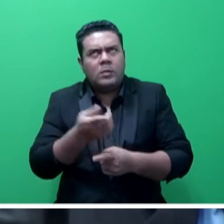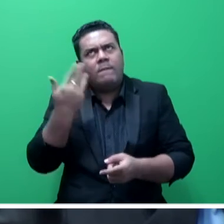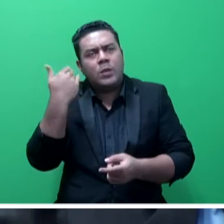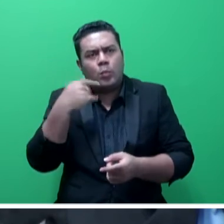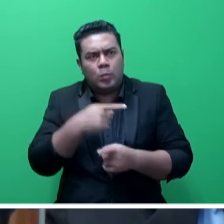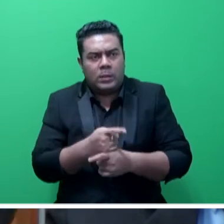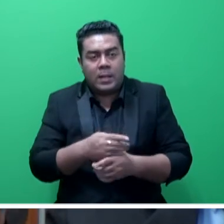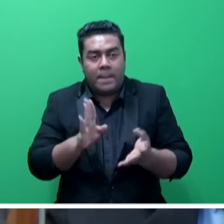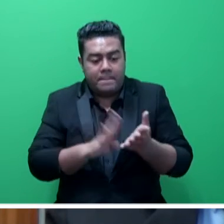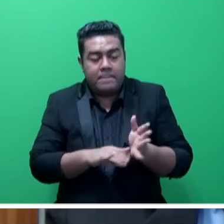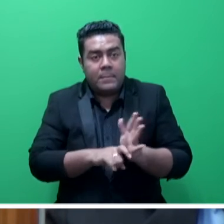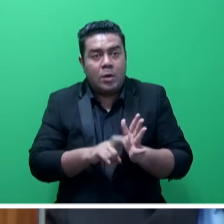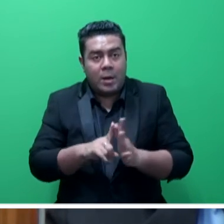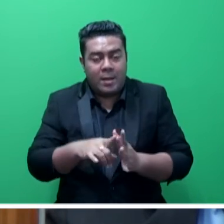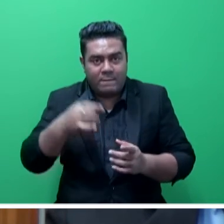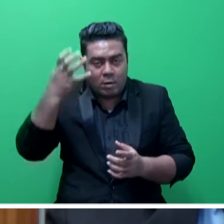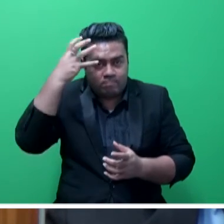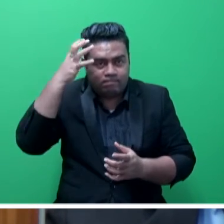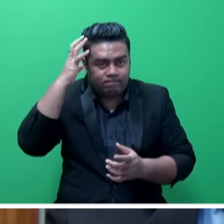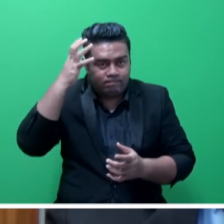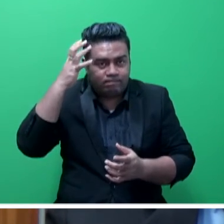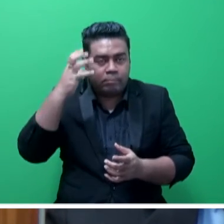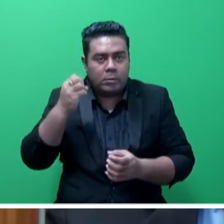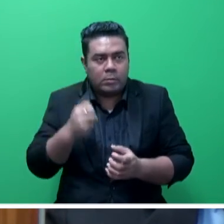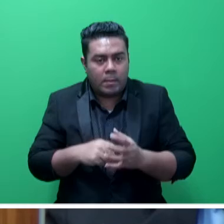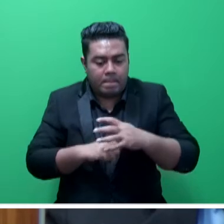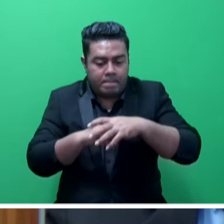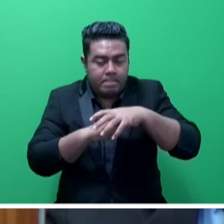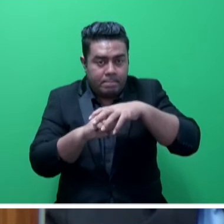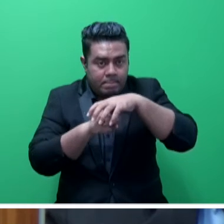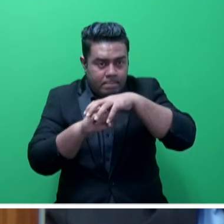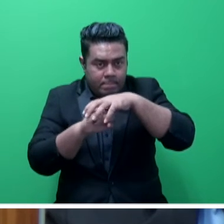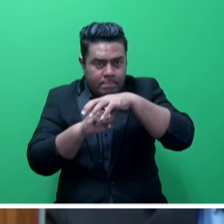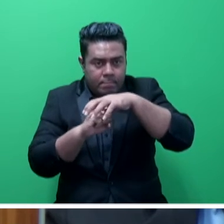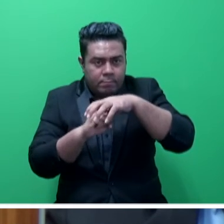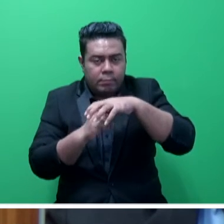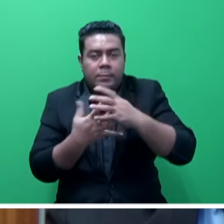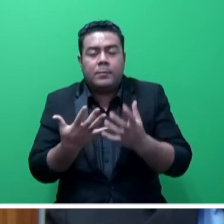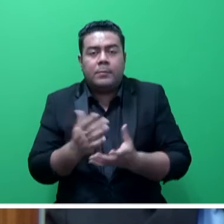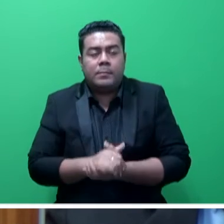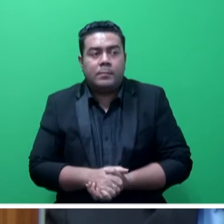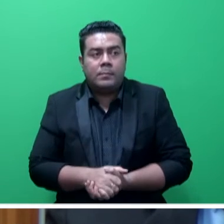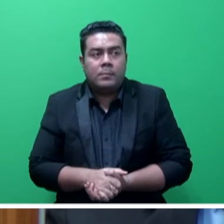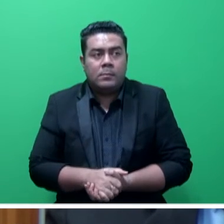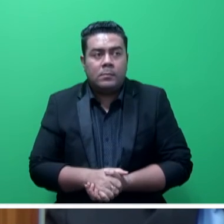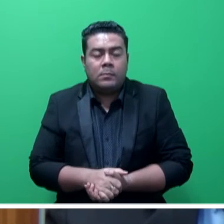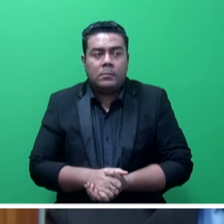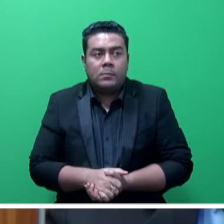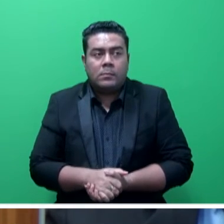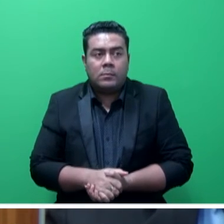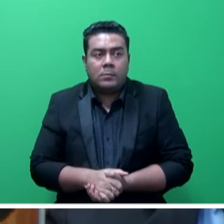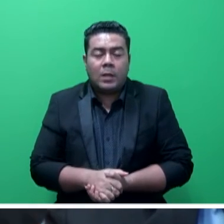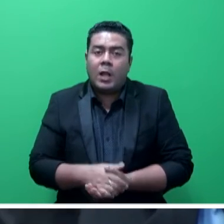before had an MRI, had a head tumor, and was actually being operated with our neurosurgeons